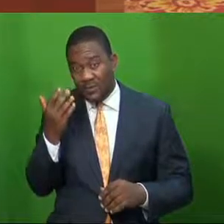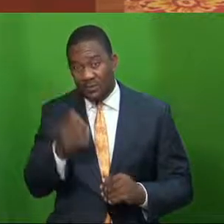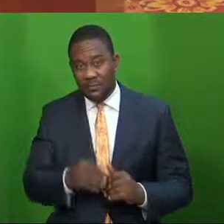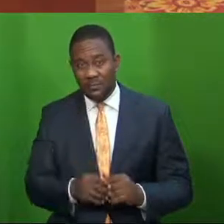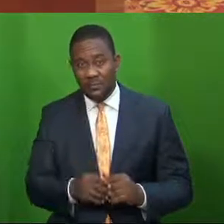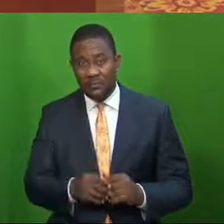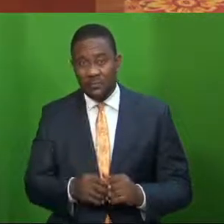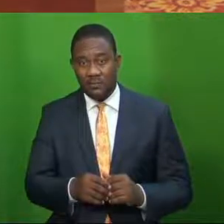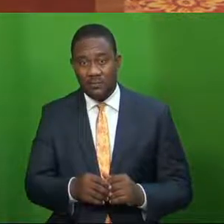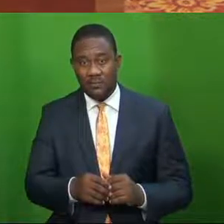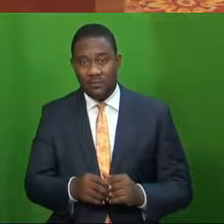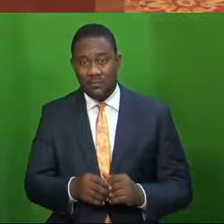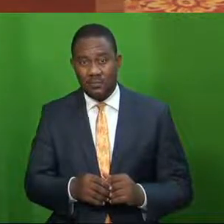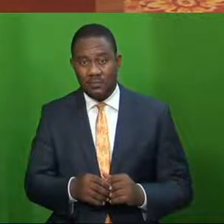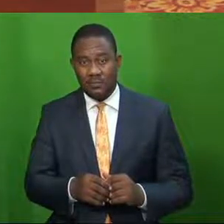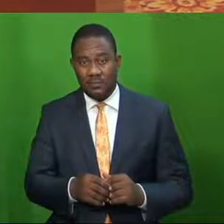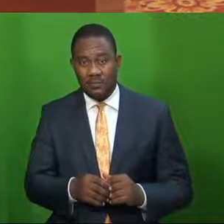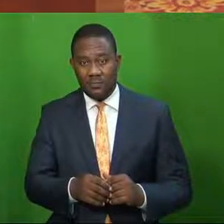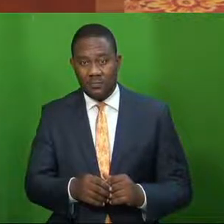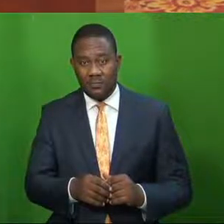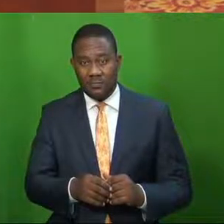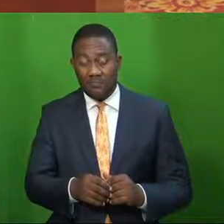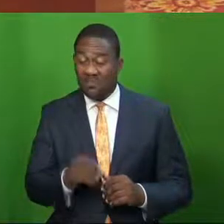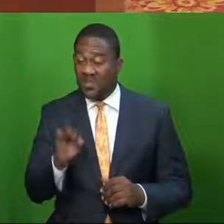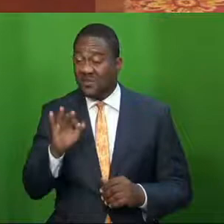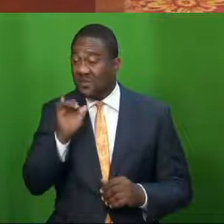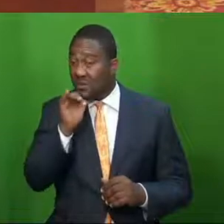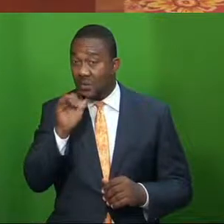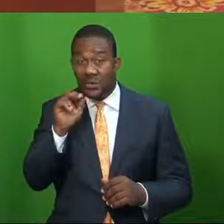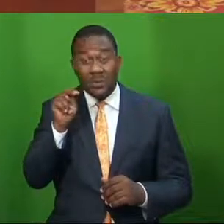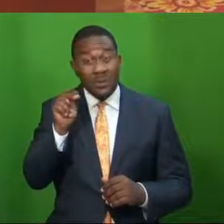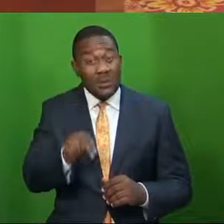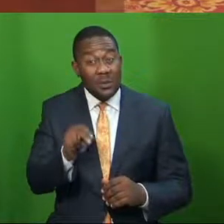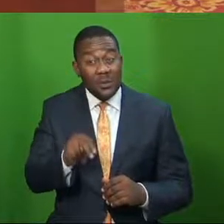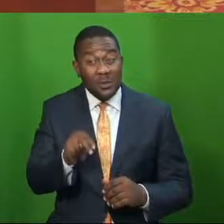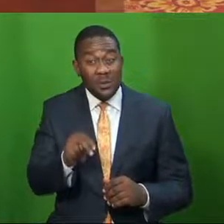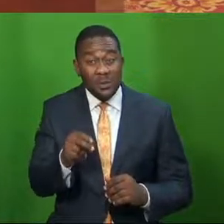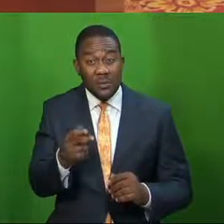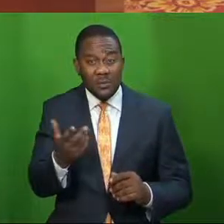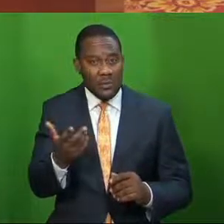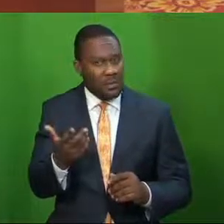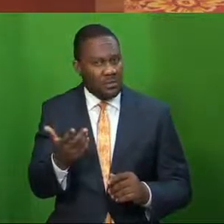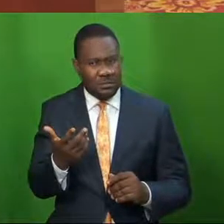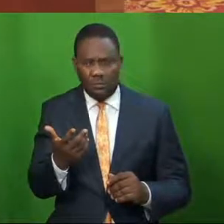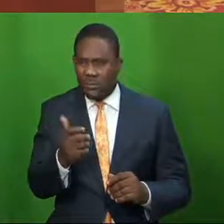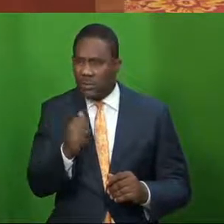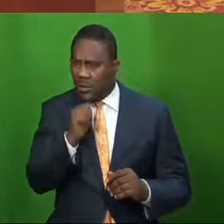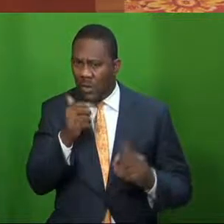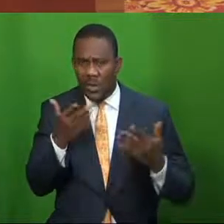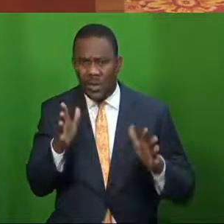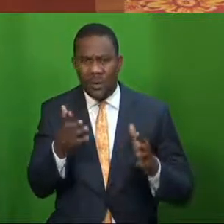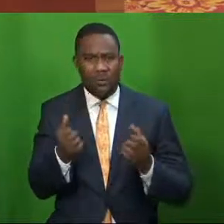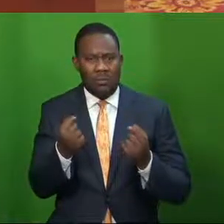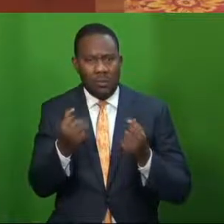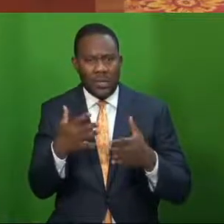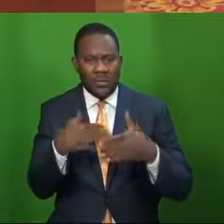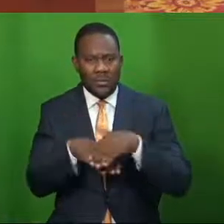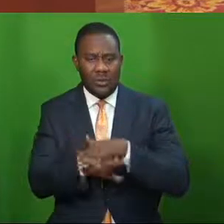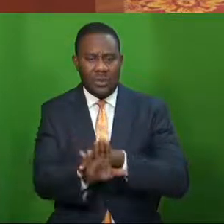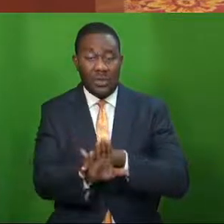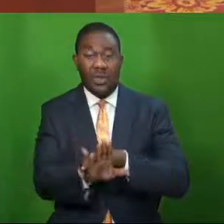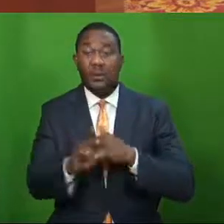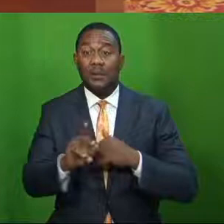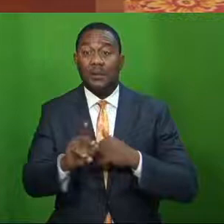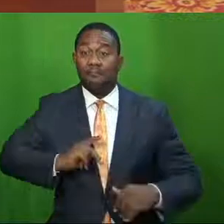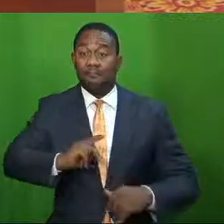IT system. If it is okay, then not too many will be in the chamber. So we